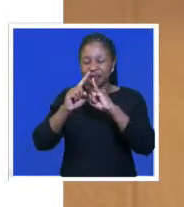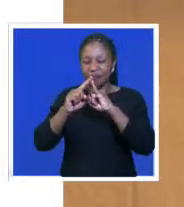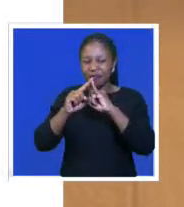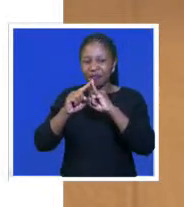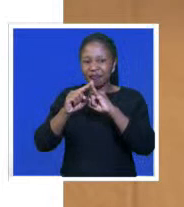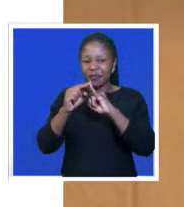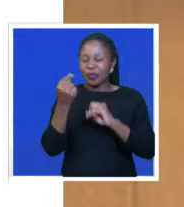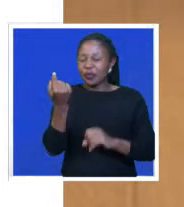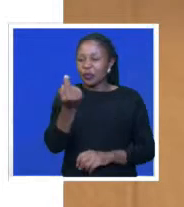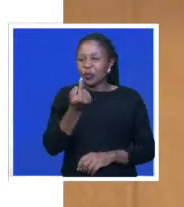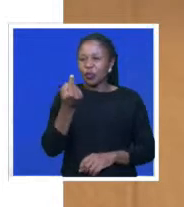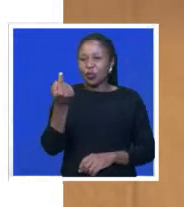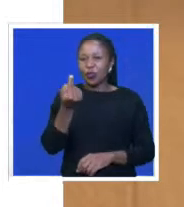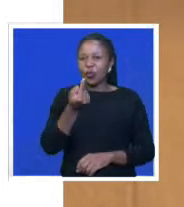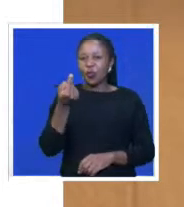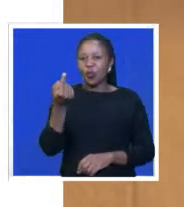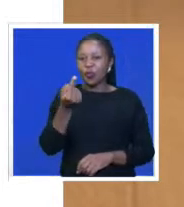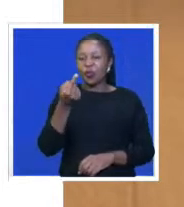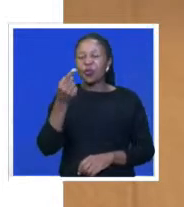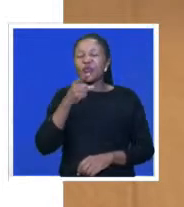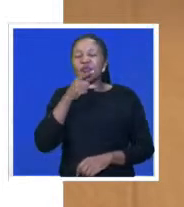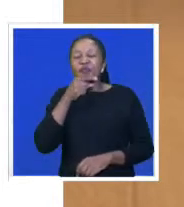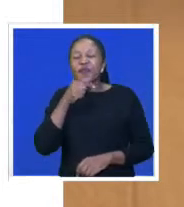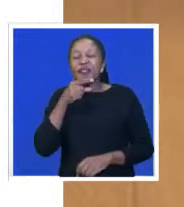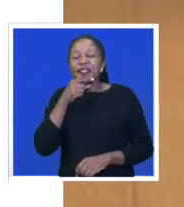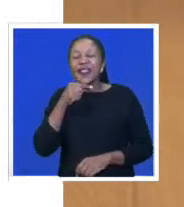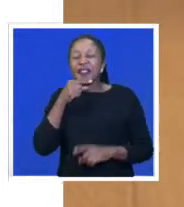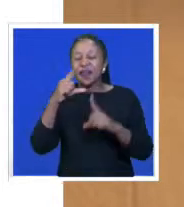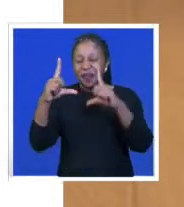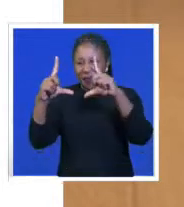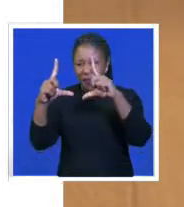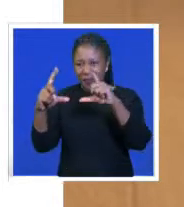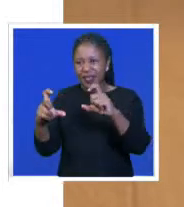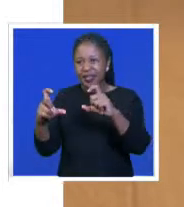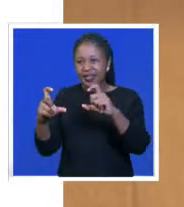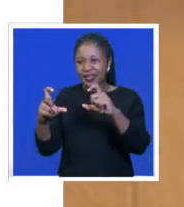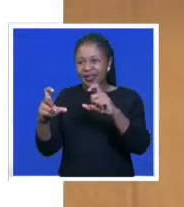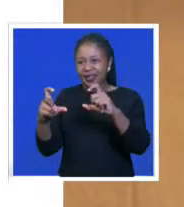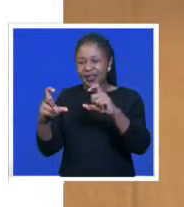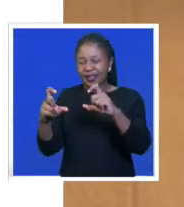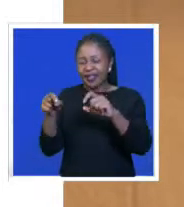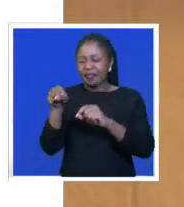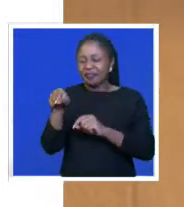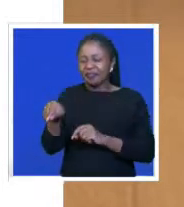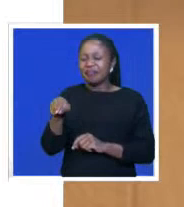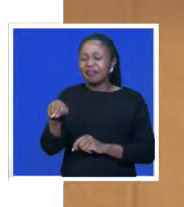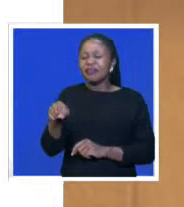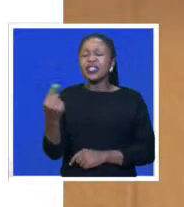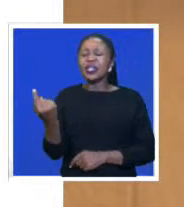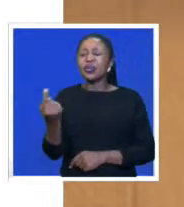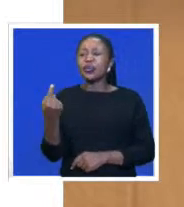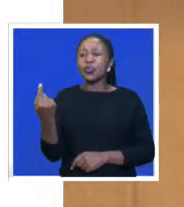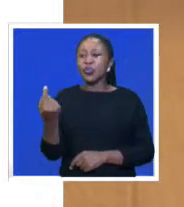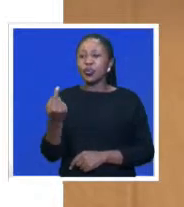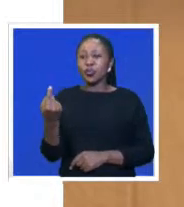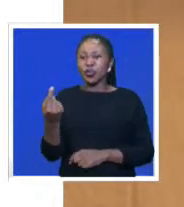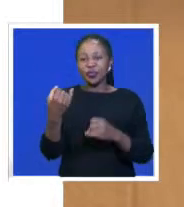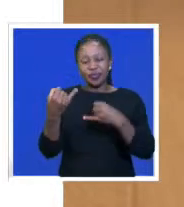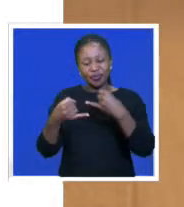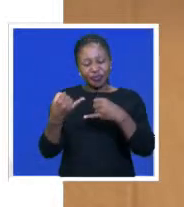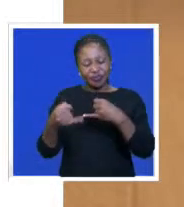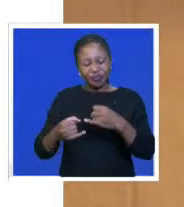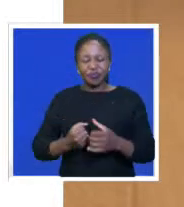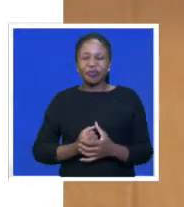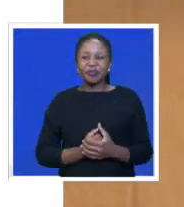the picture? I'll repeat the question. Who is the man in the picture? Our